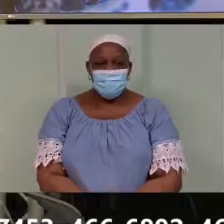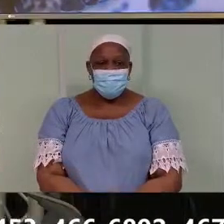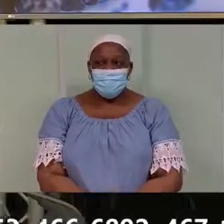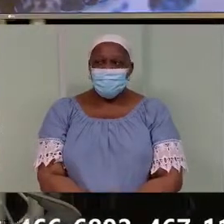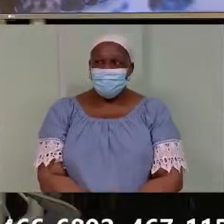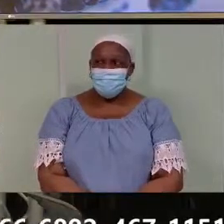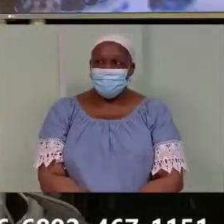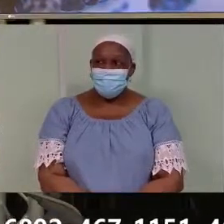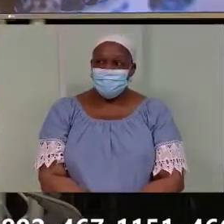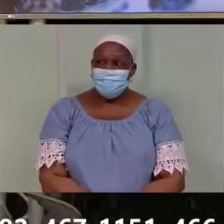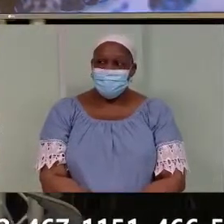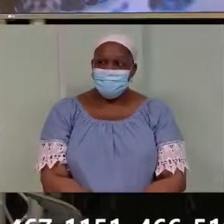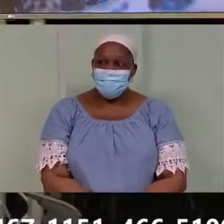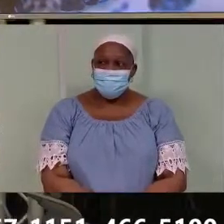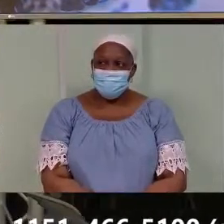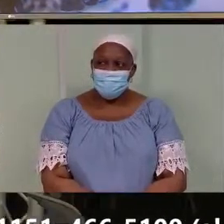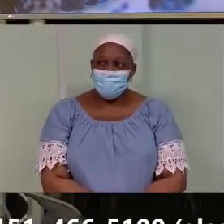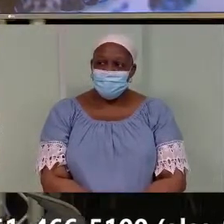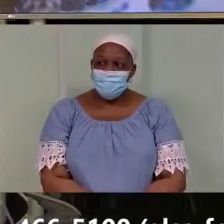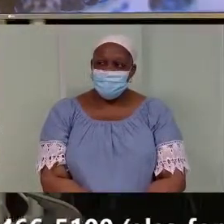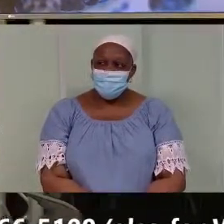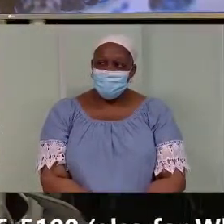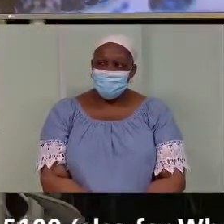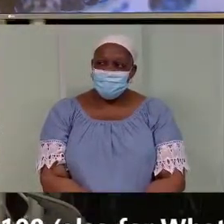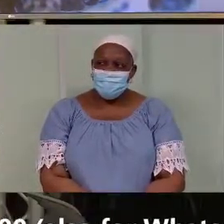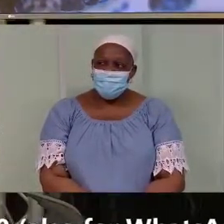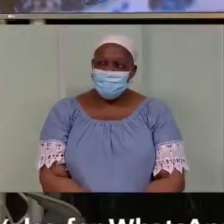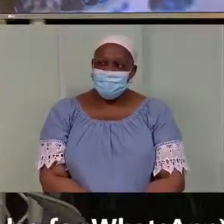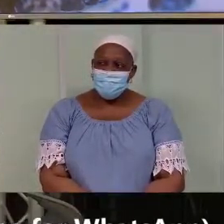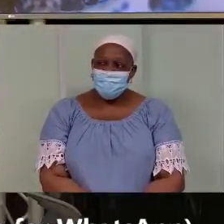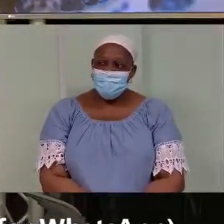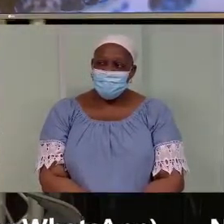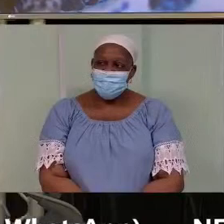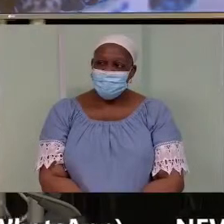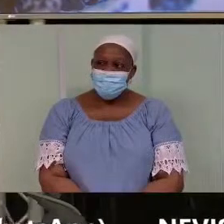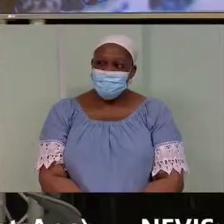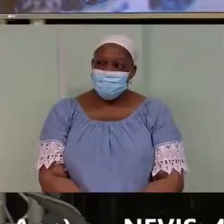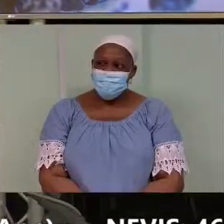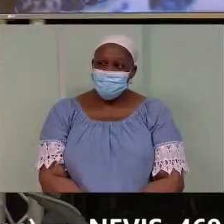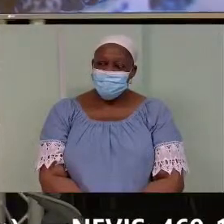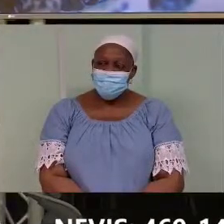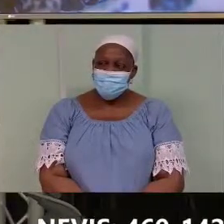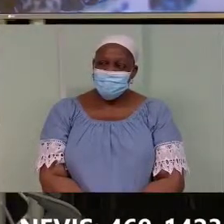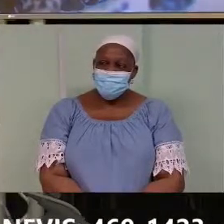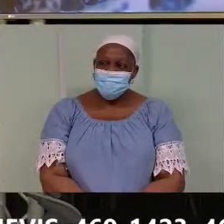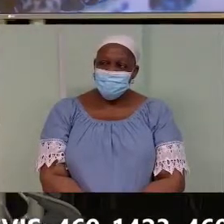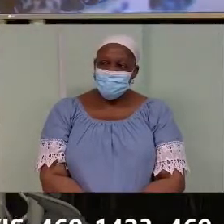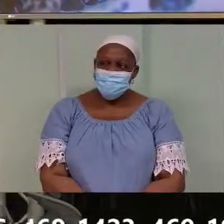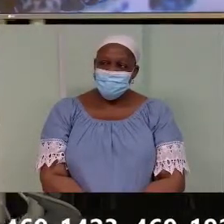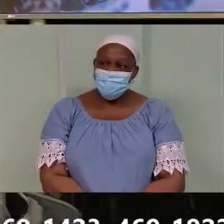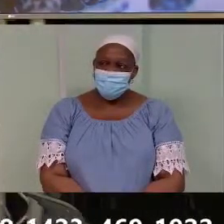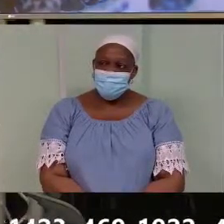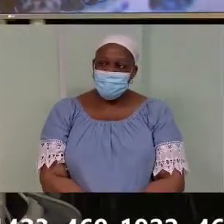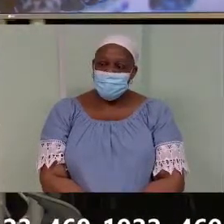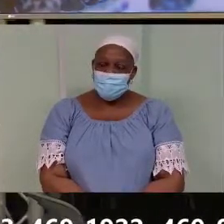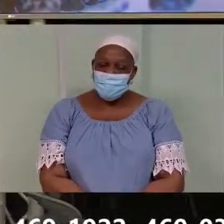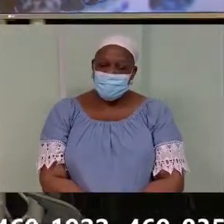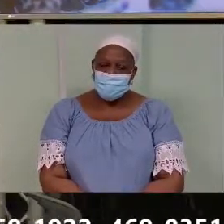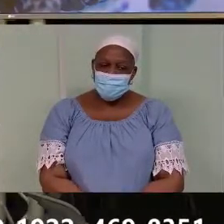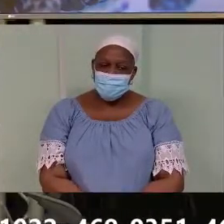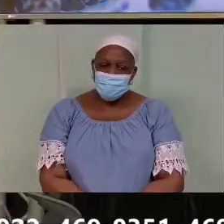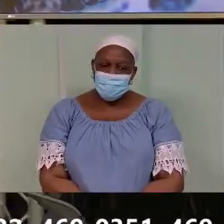is our widespread advocating of the use of masks supported by science and